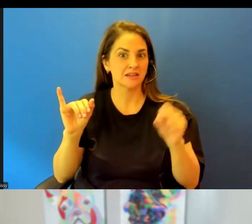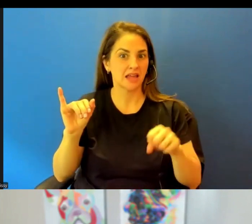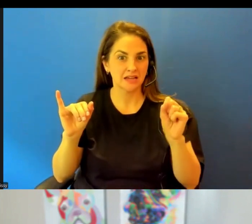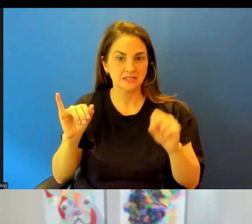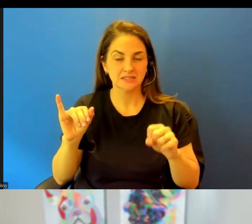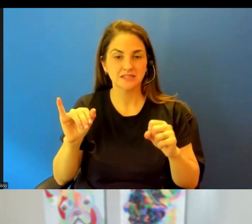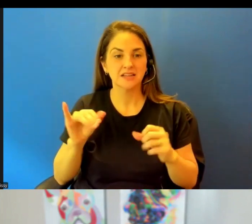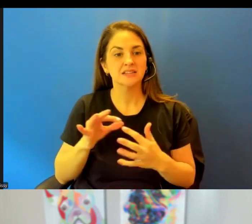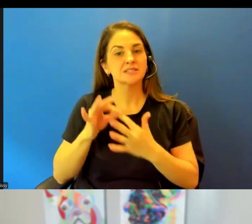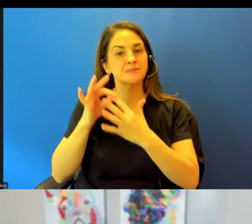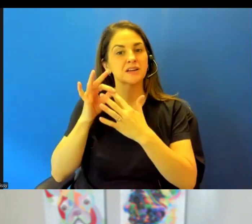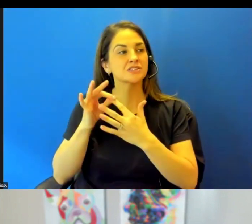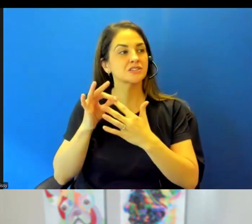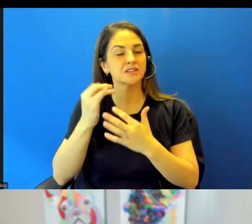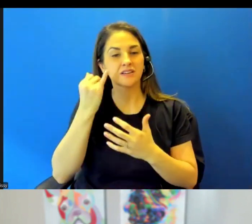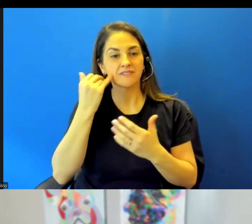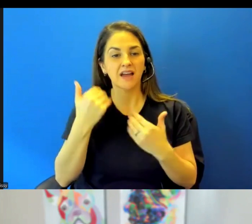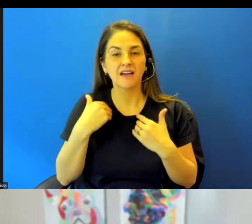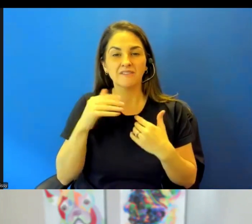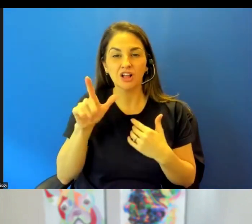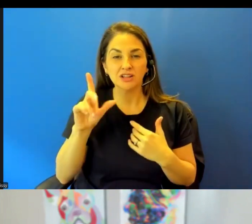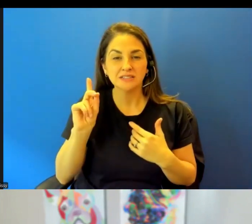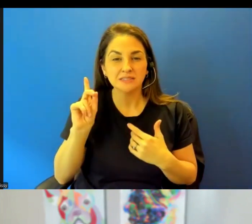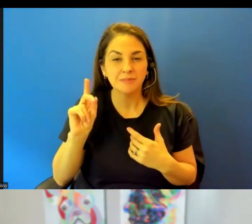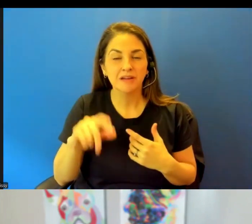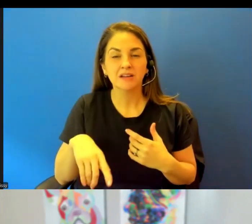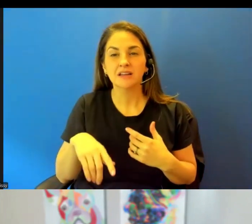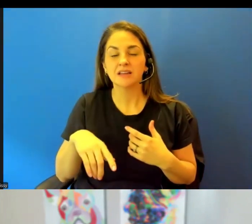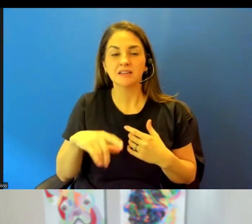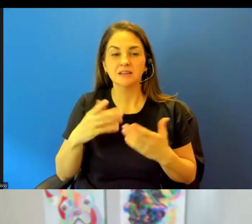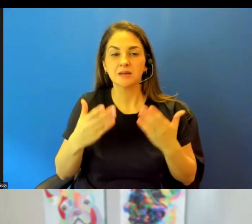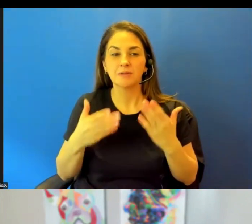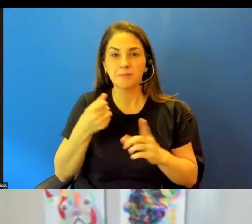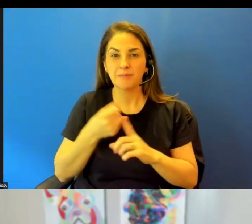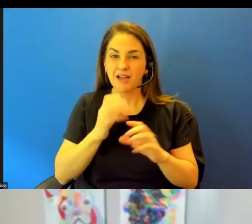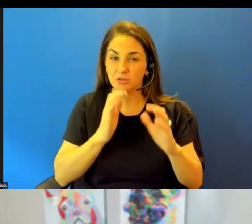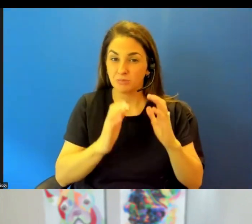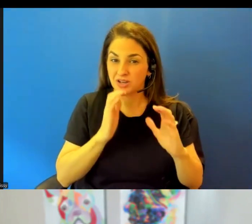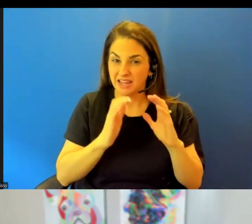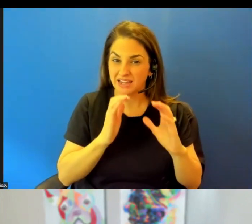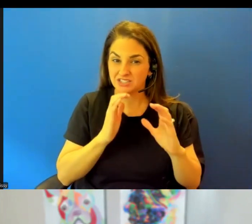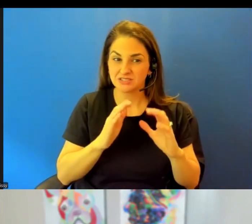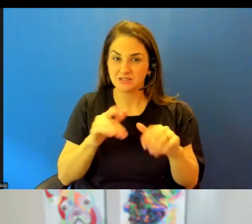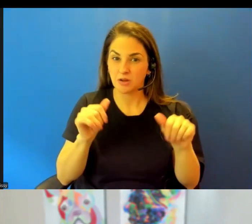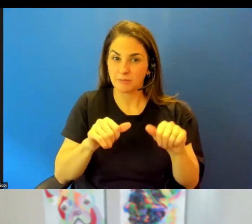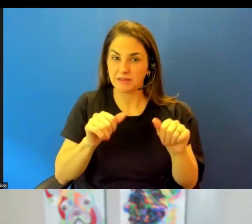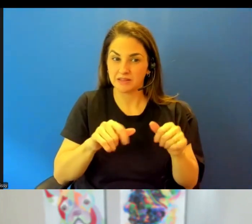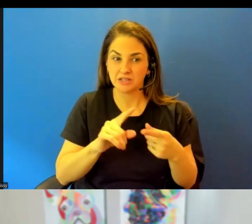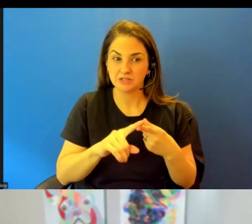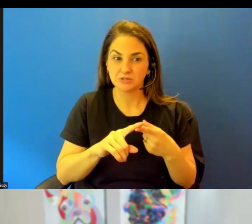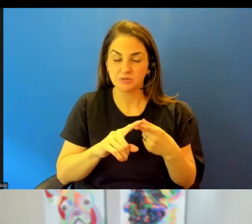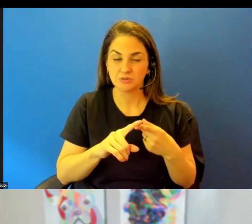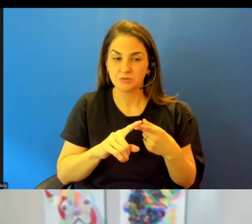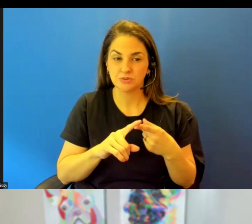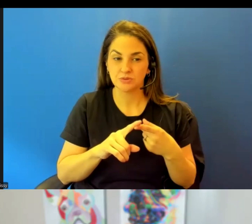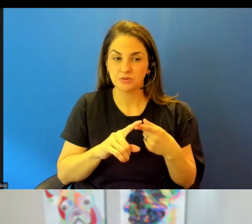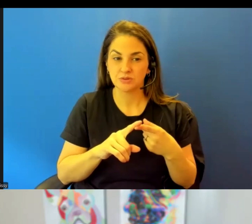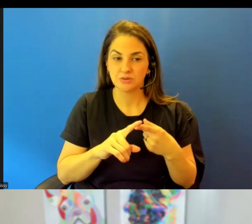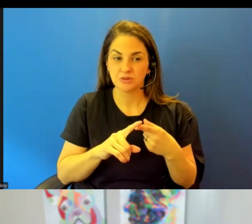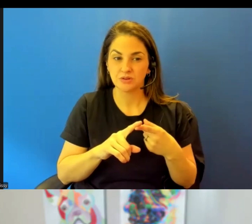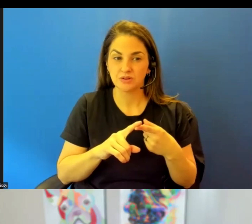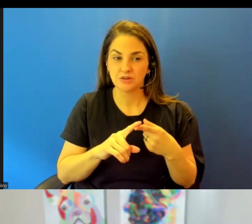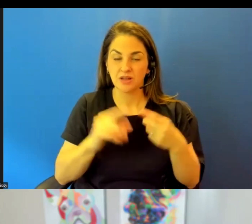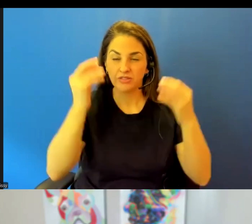particularly students maybe with learning disabilities that impact communication and their ability to get, their